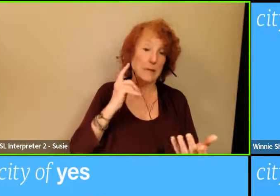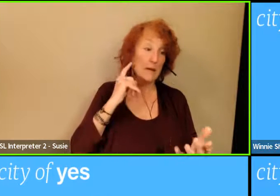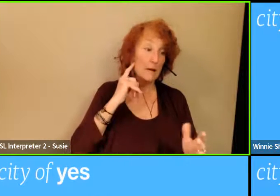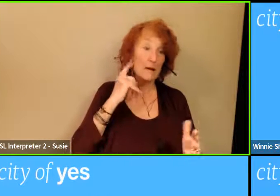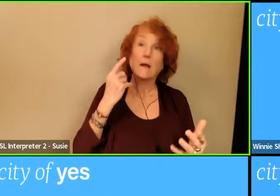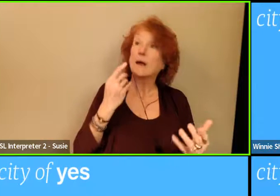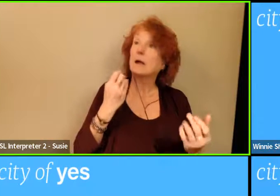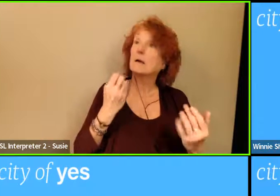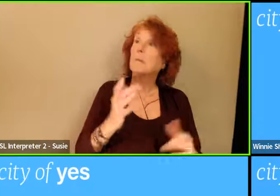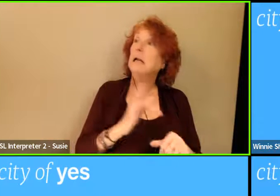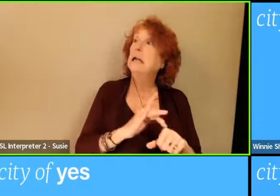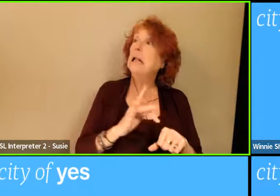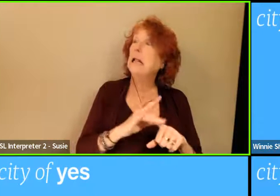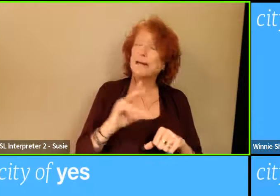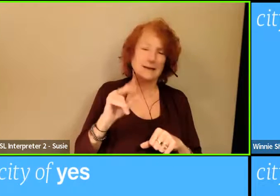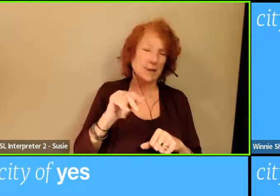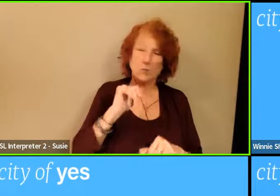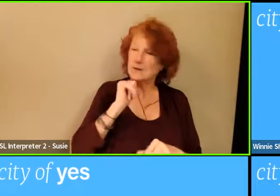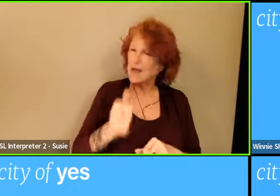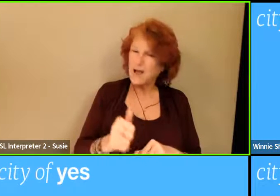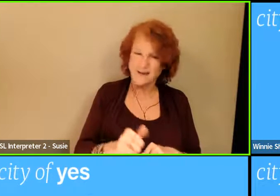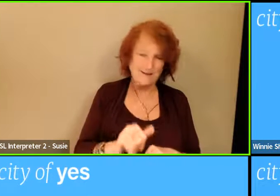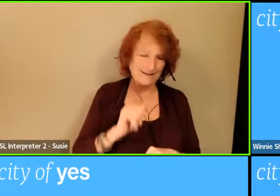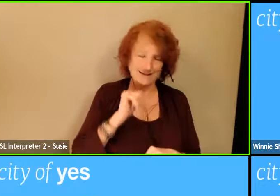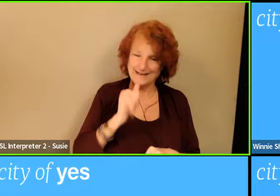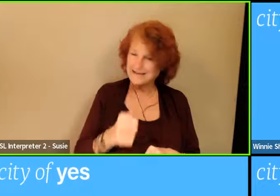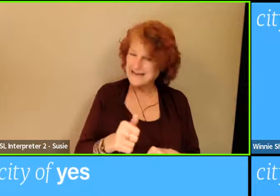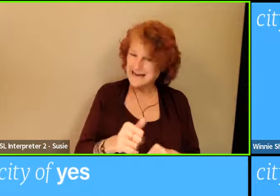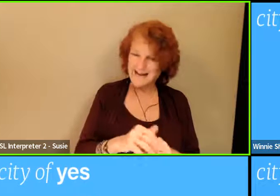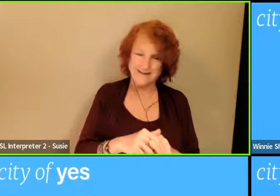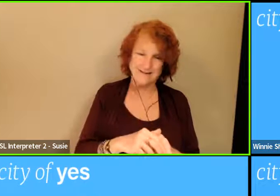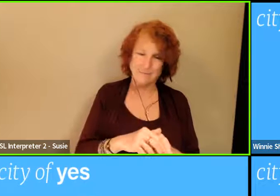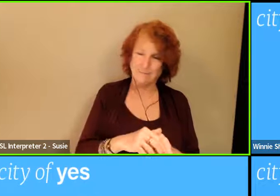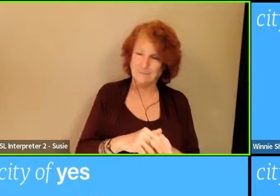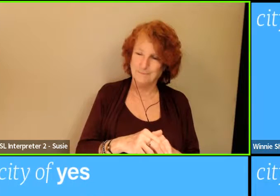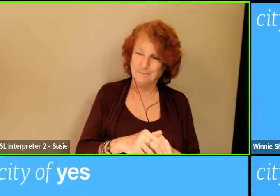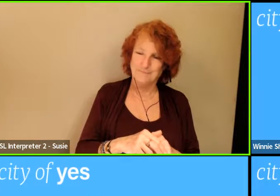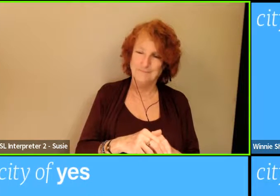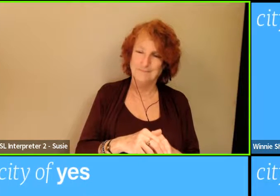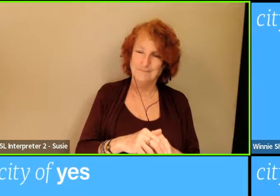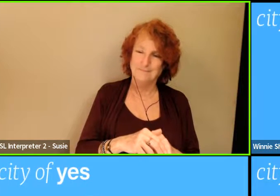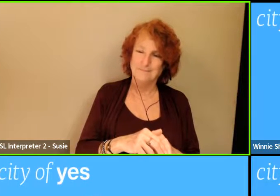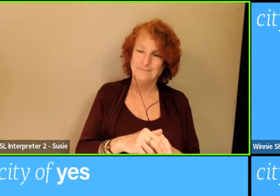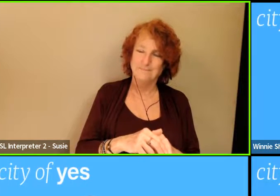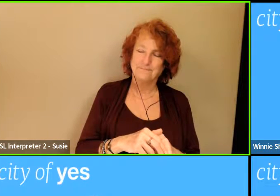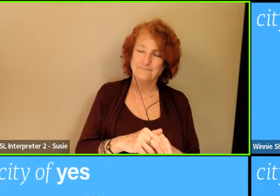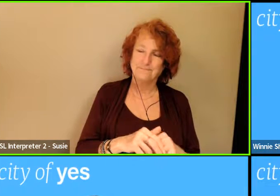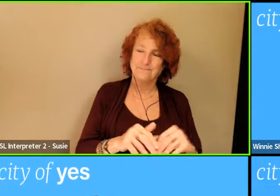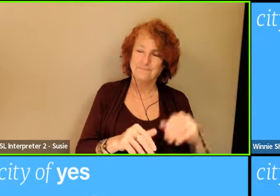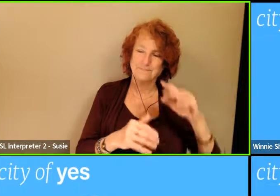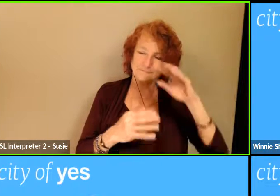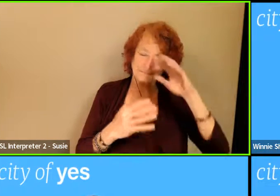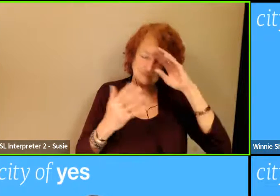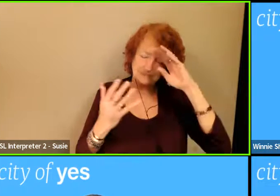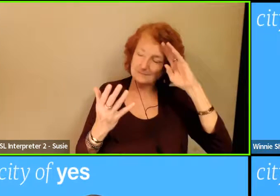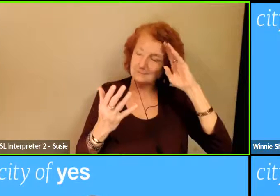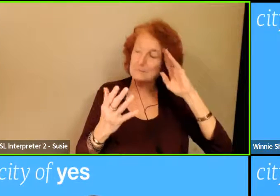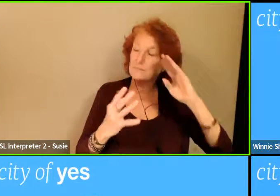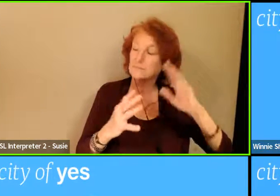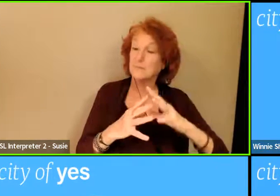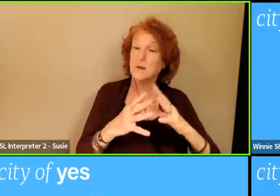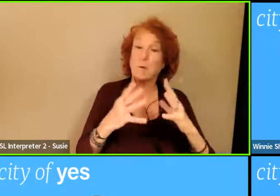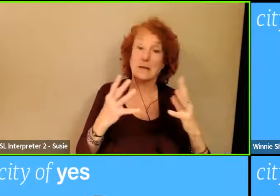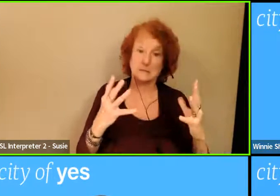abnormal levels of vacancy and rent stabilized housing at this point as well. So, as much as